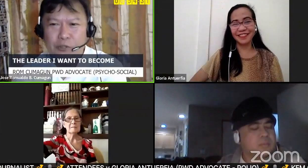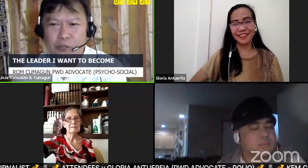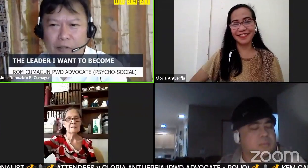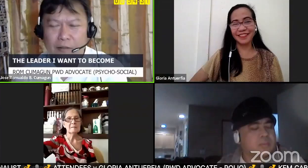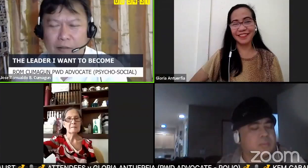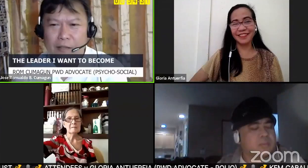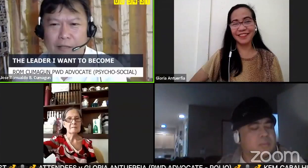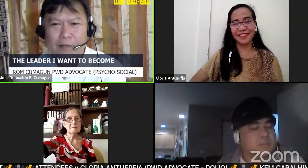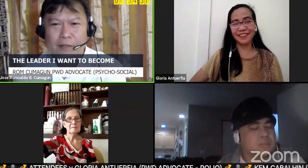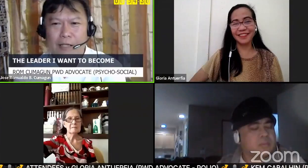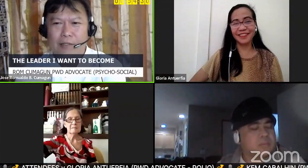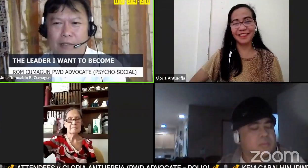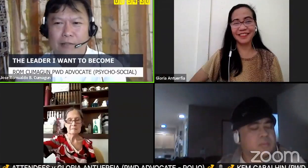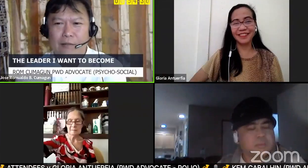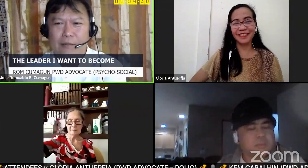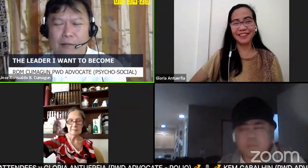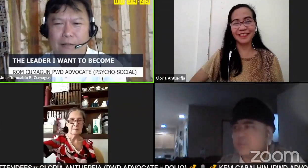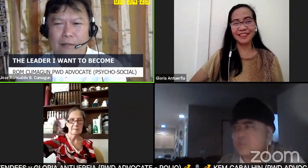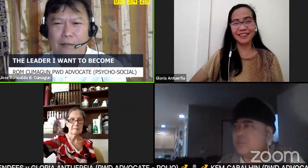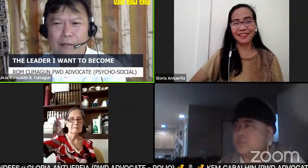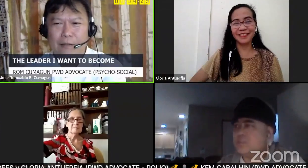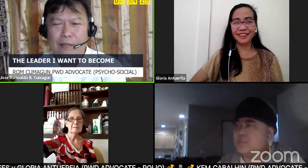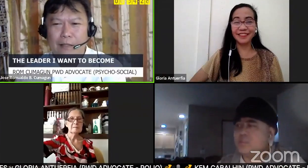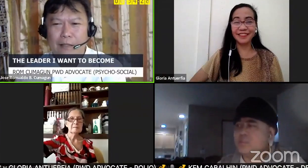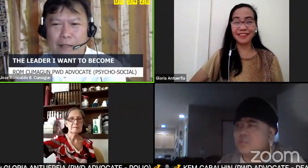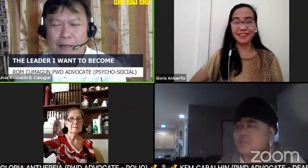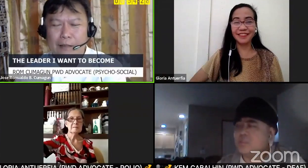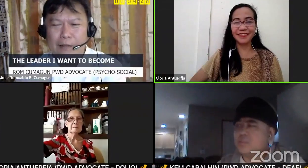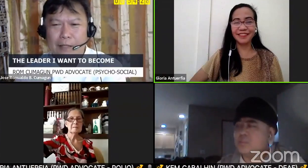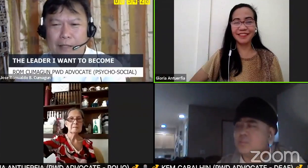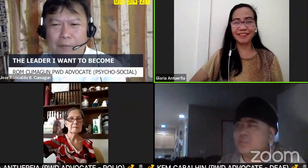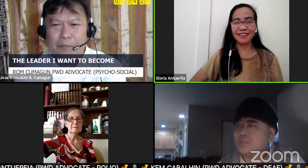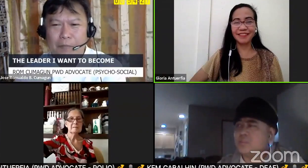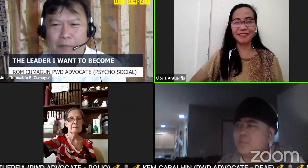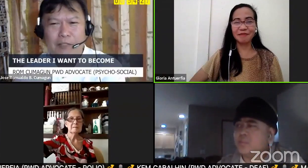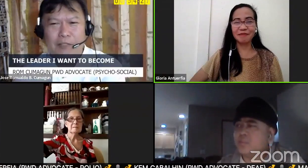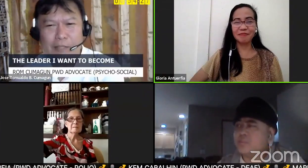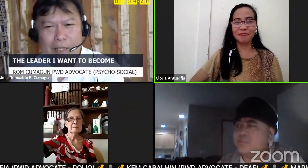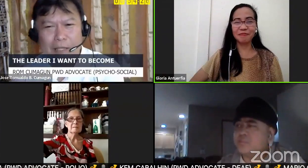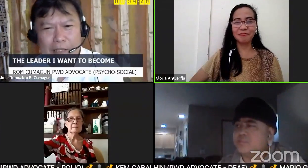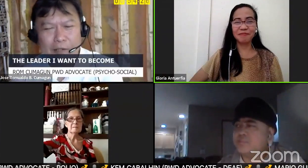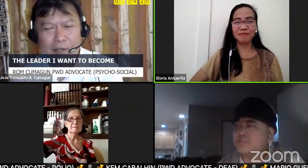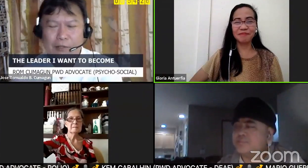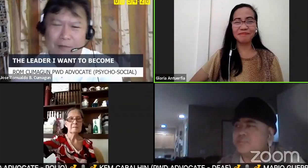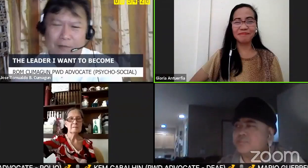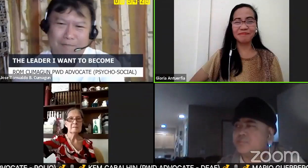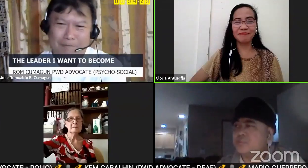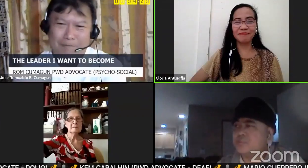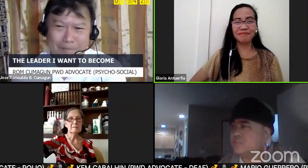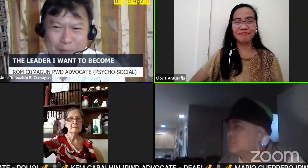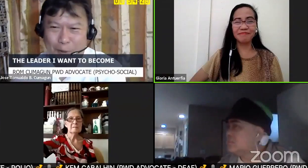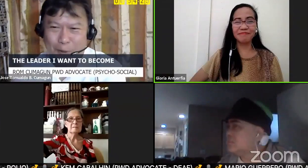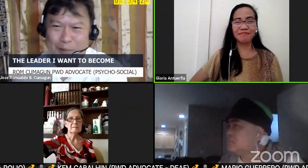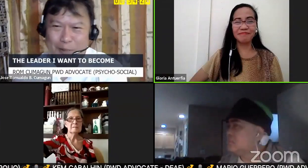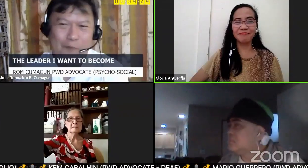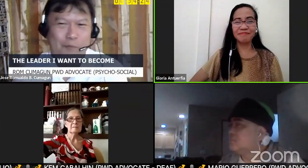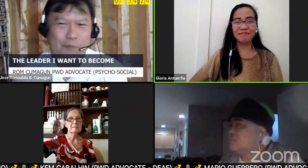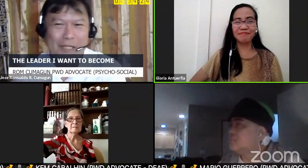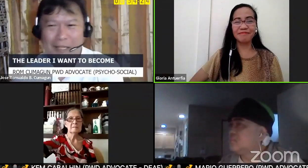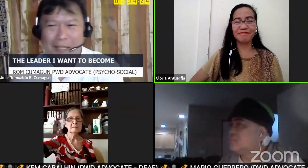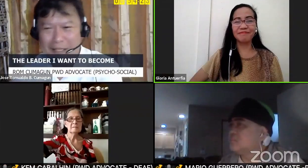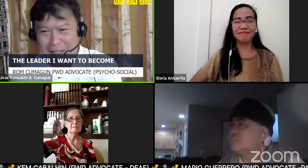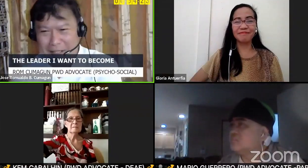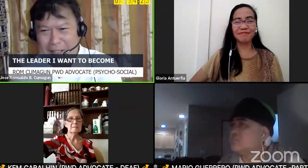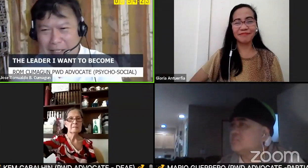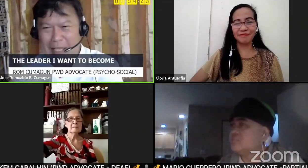a position in that organization. Okay? Because I think leaders don't have